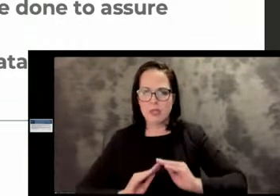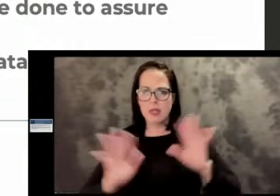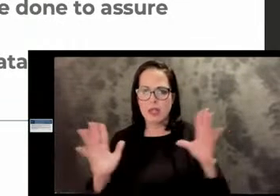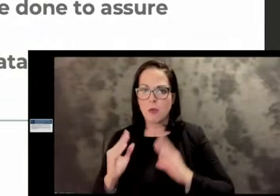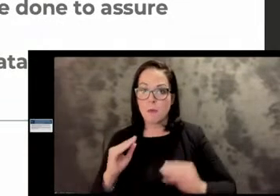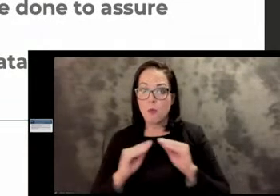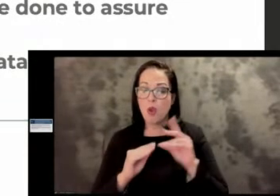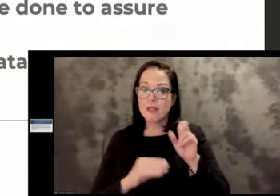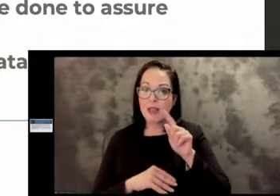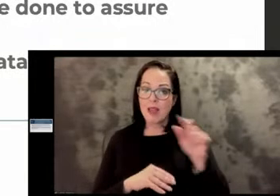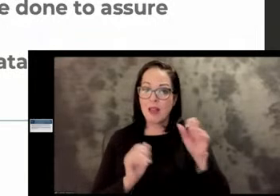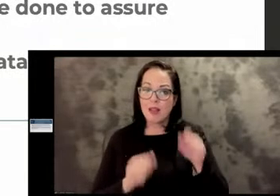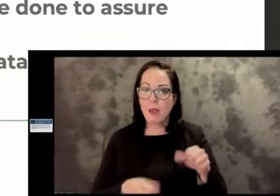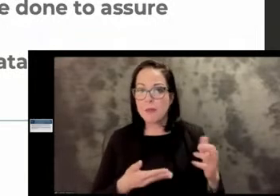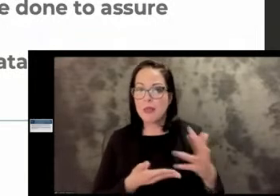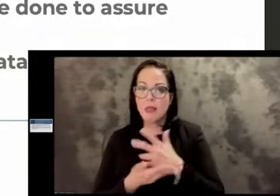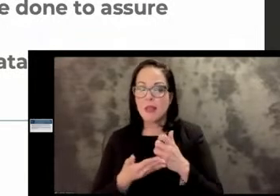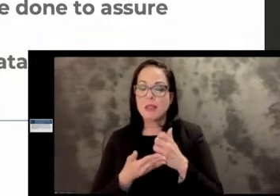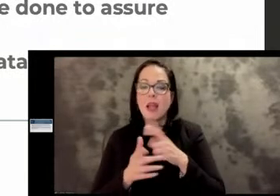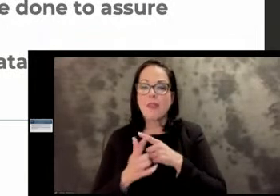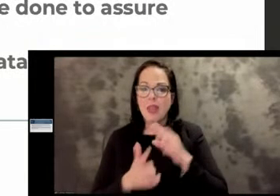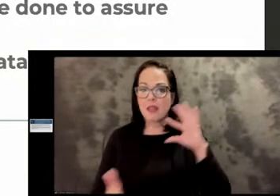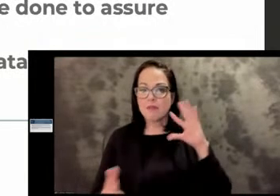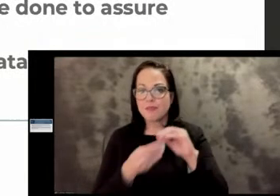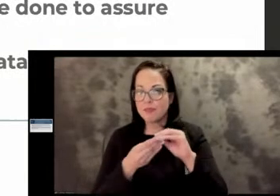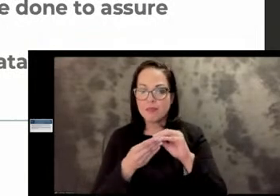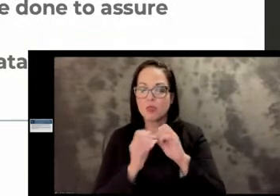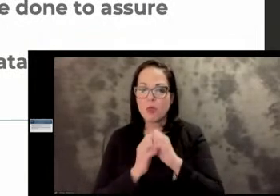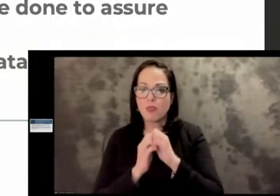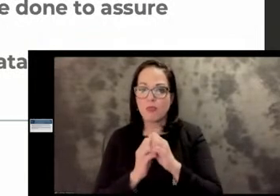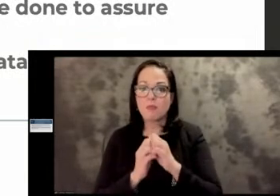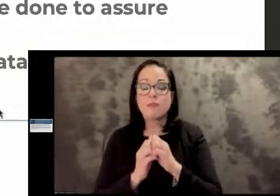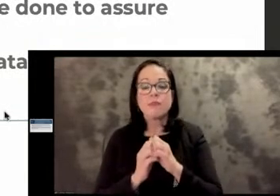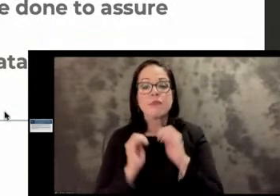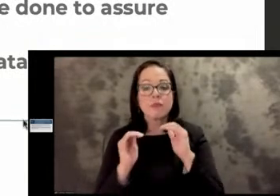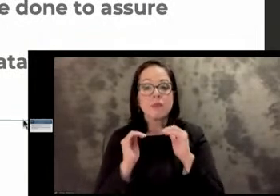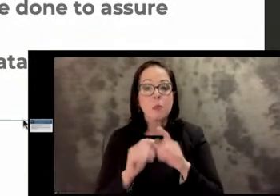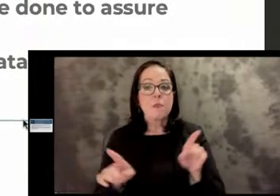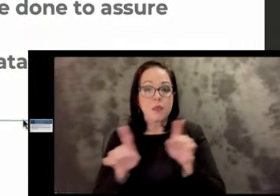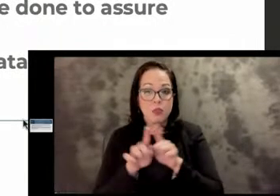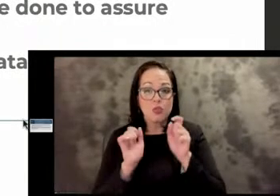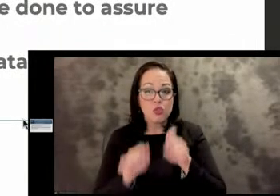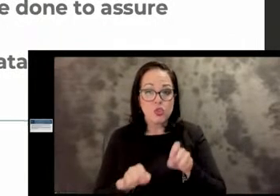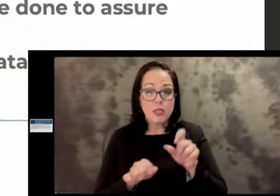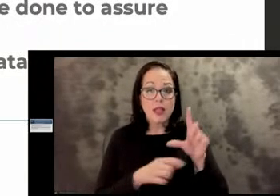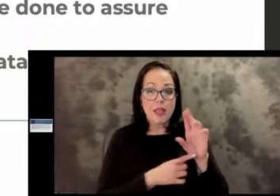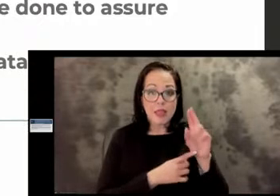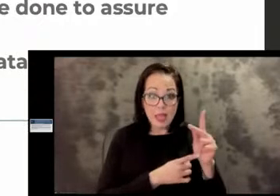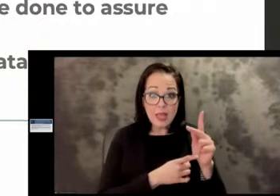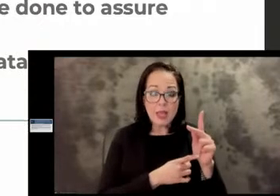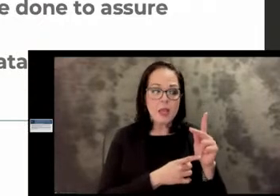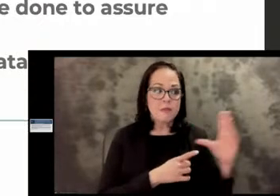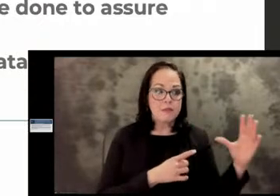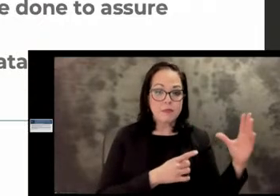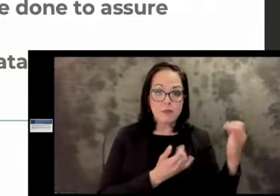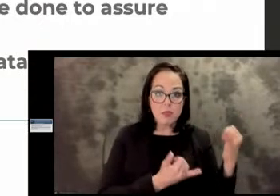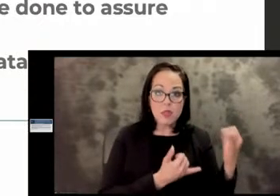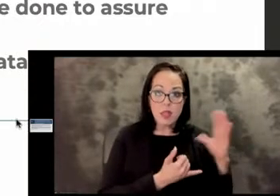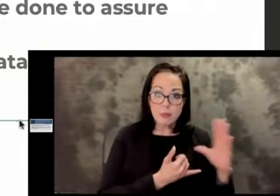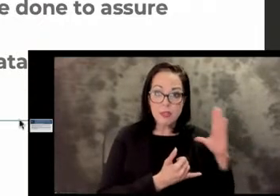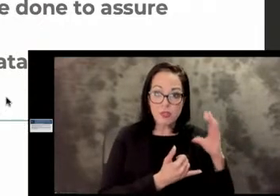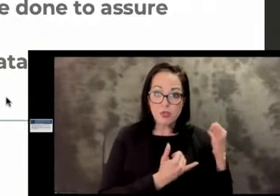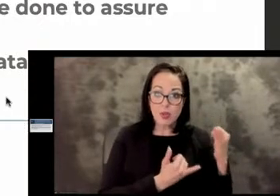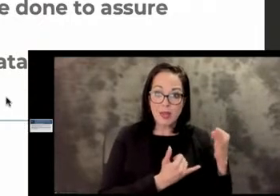can be collected and disaggregated. There should also be linking of existing administrative data sets,